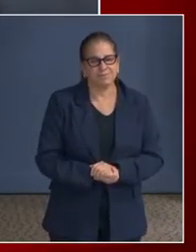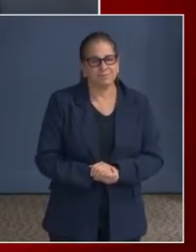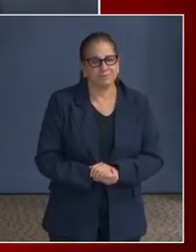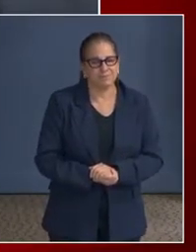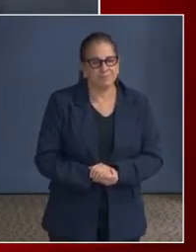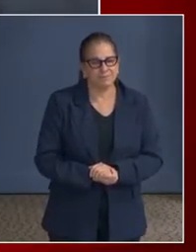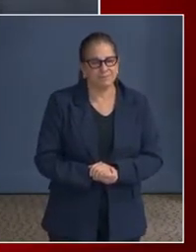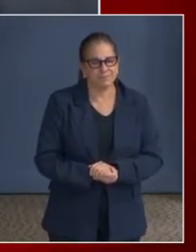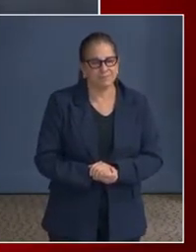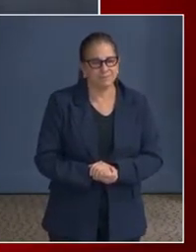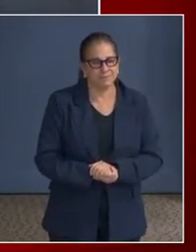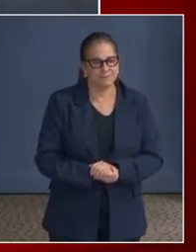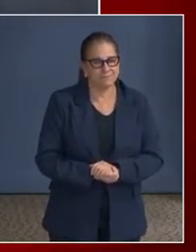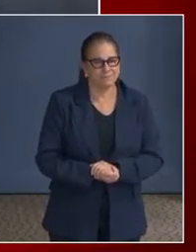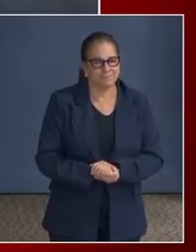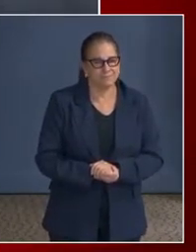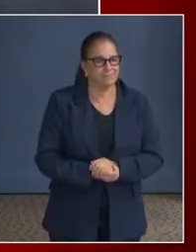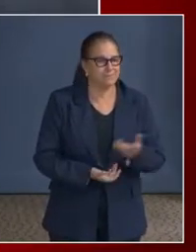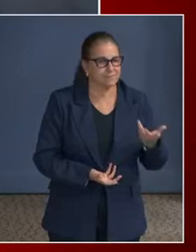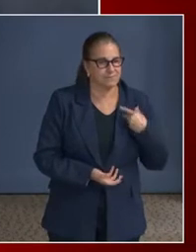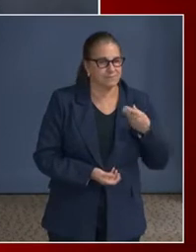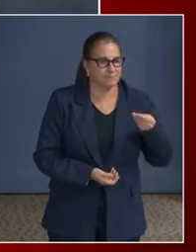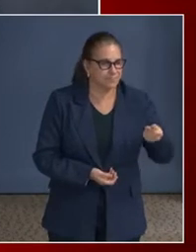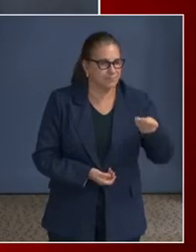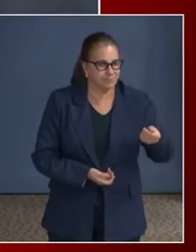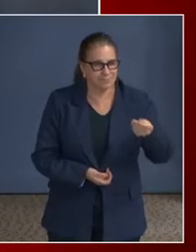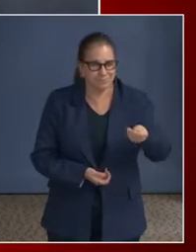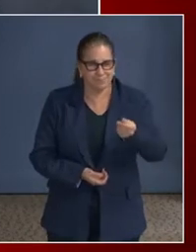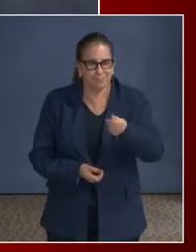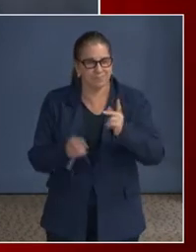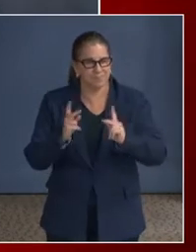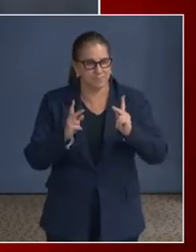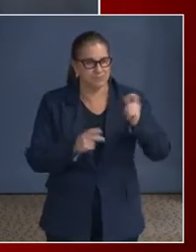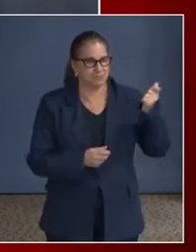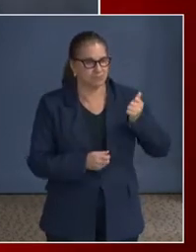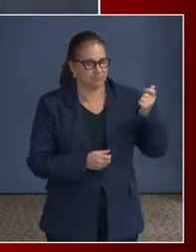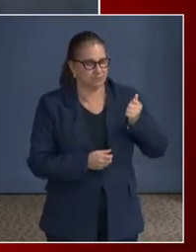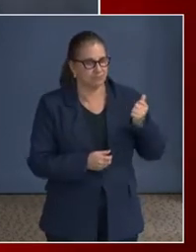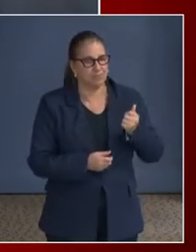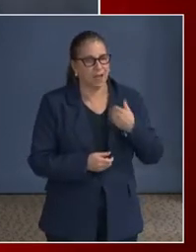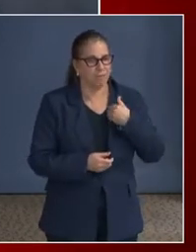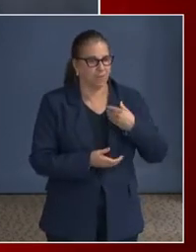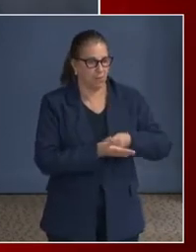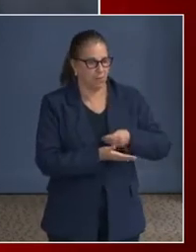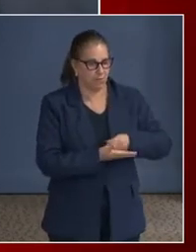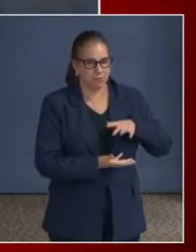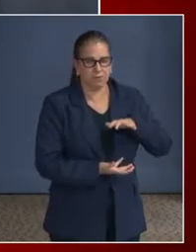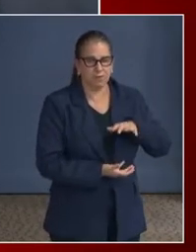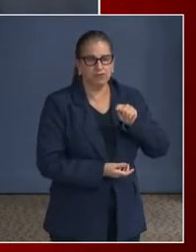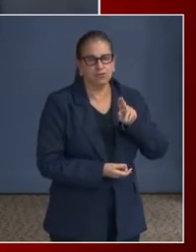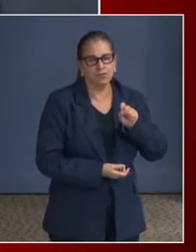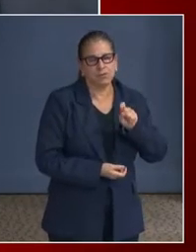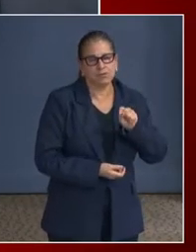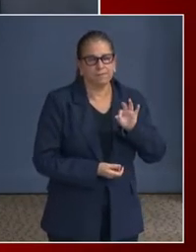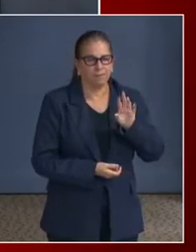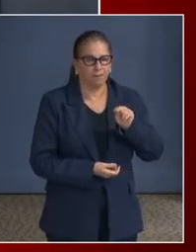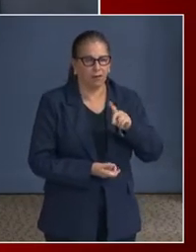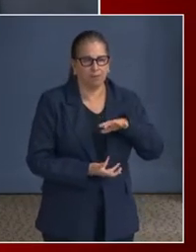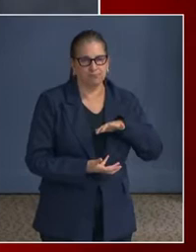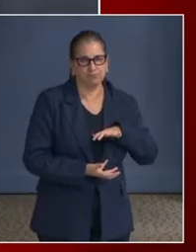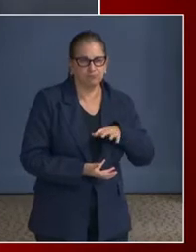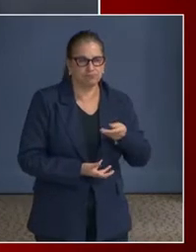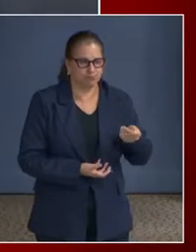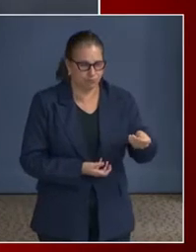their claims, that trust fund is tapped. For COVID, the U.S. government, the House